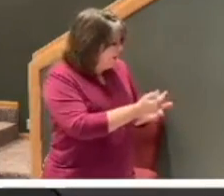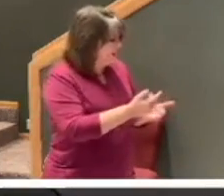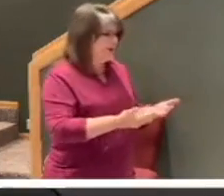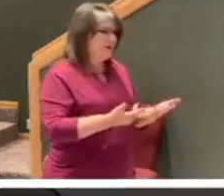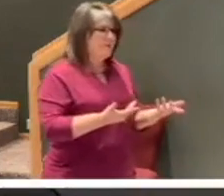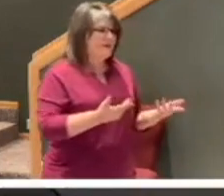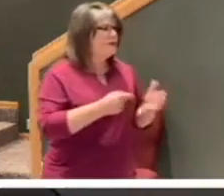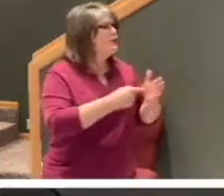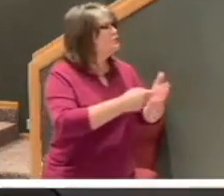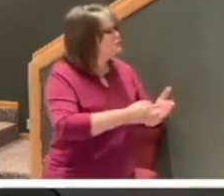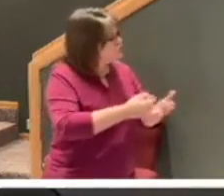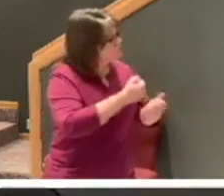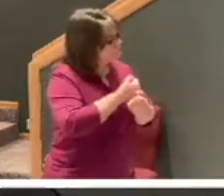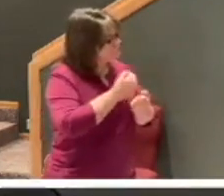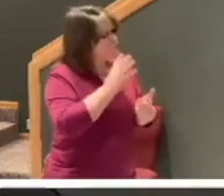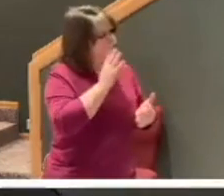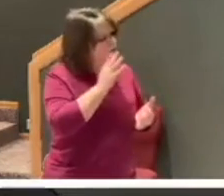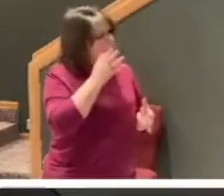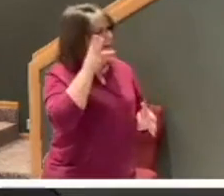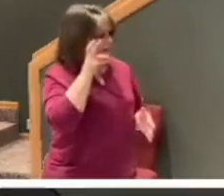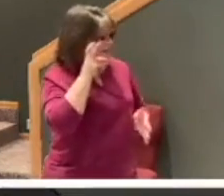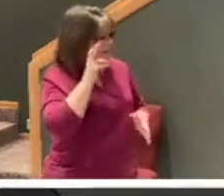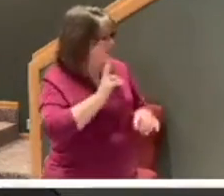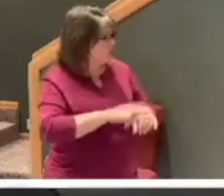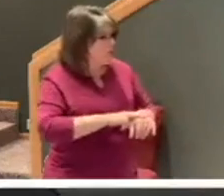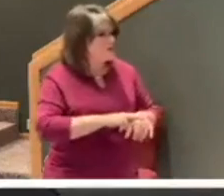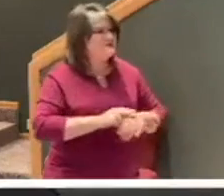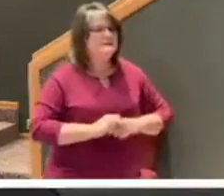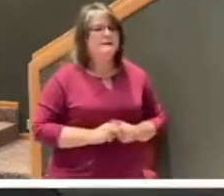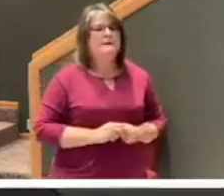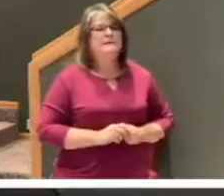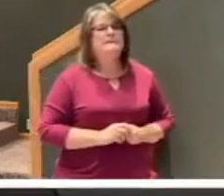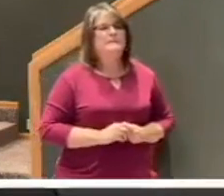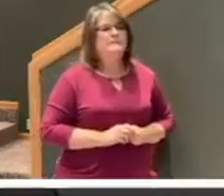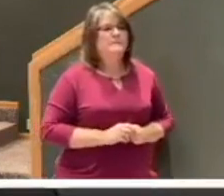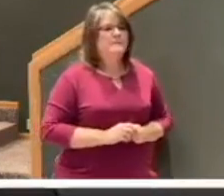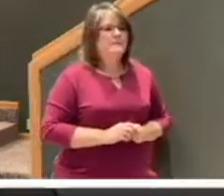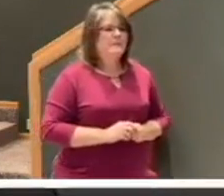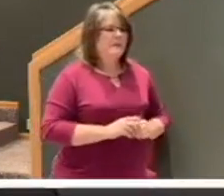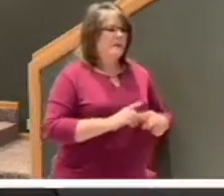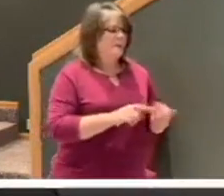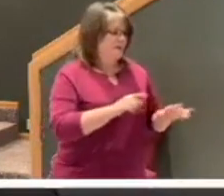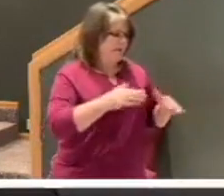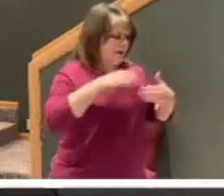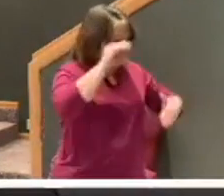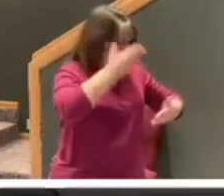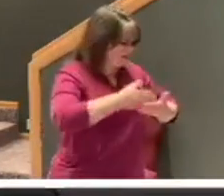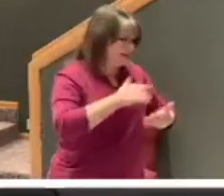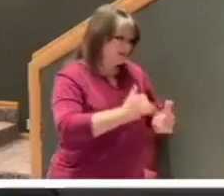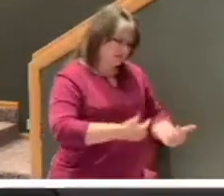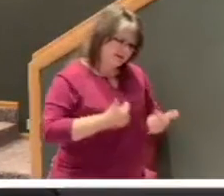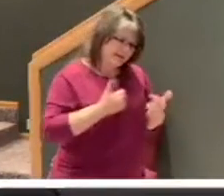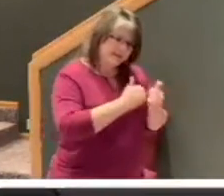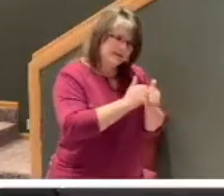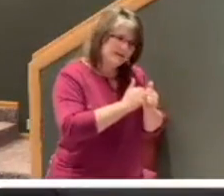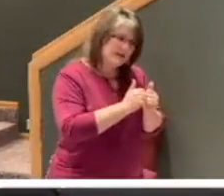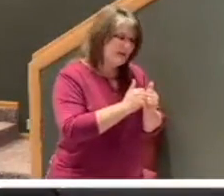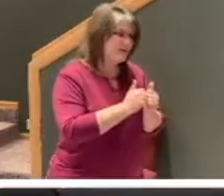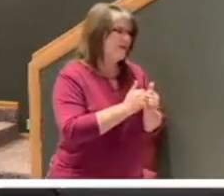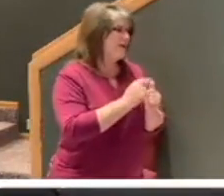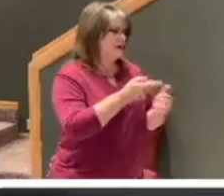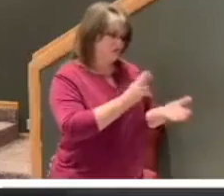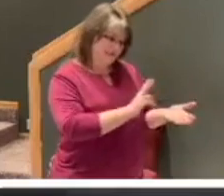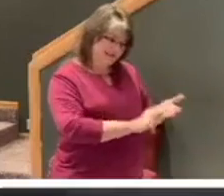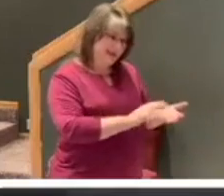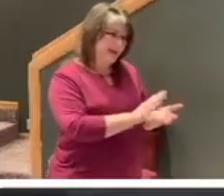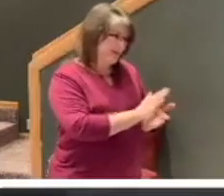show compassion, talk to her, listened, of course. And but, you know, they've got a son. They're still living together. She signed it. She